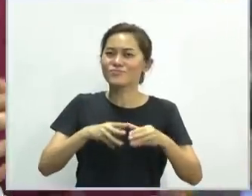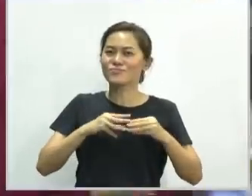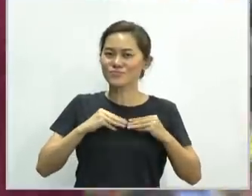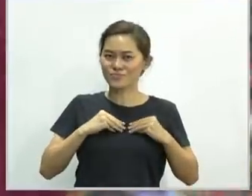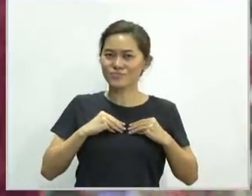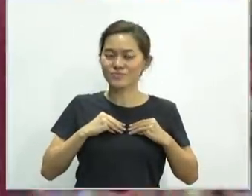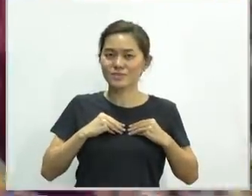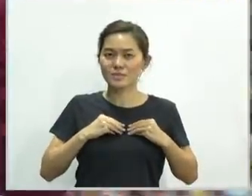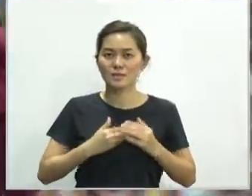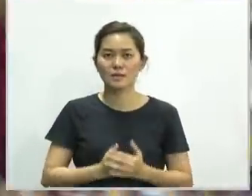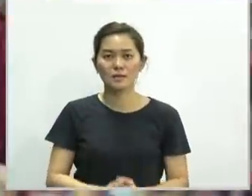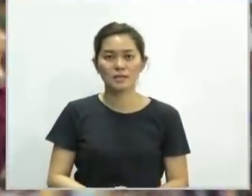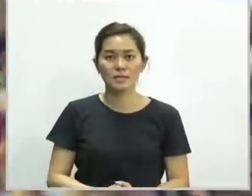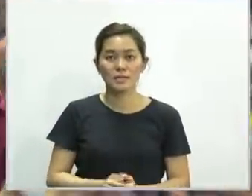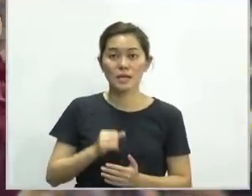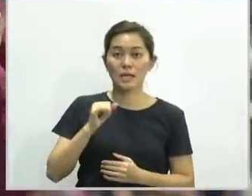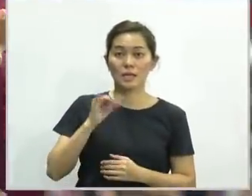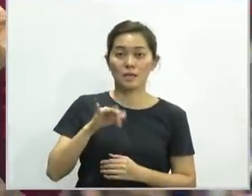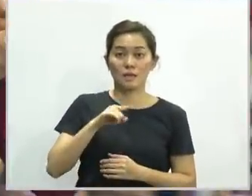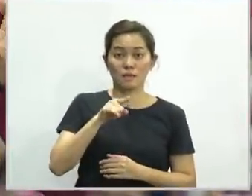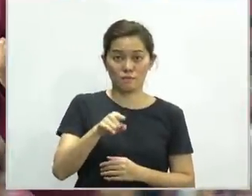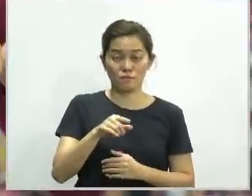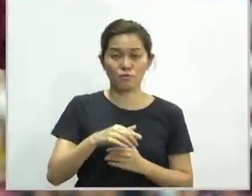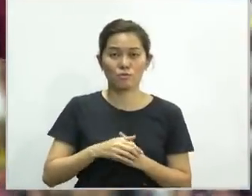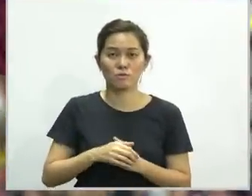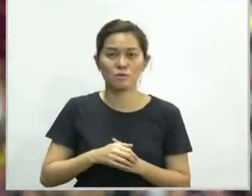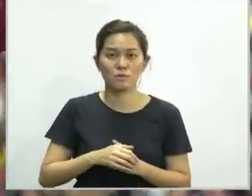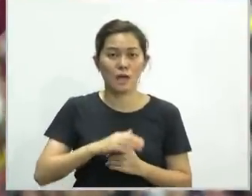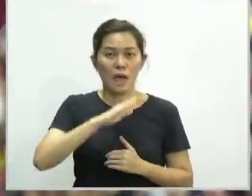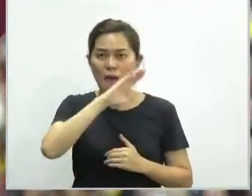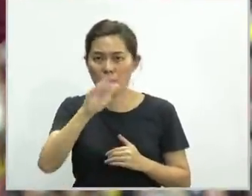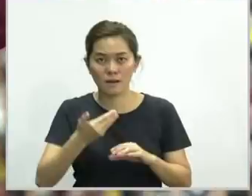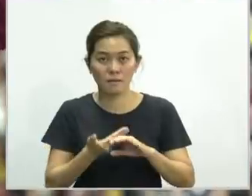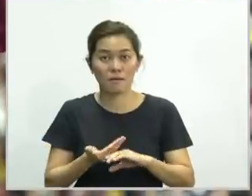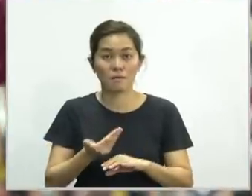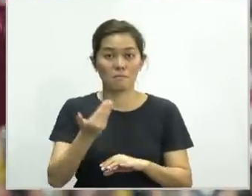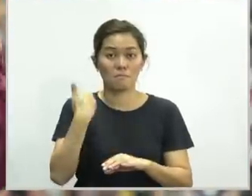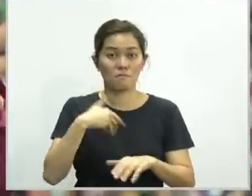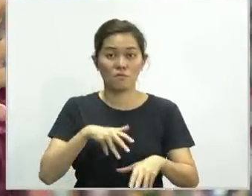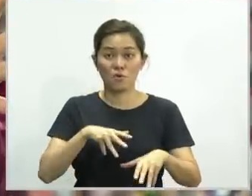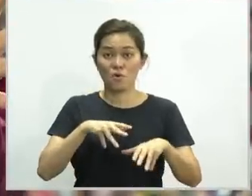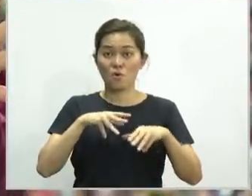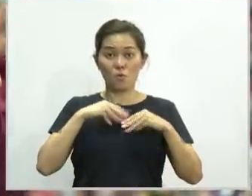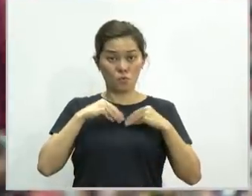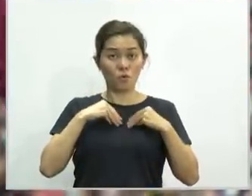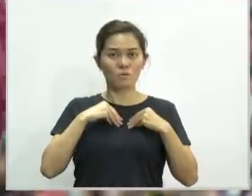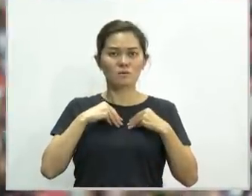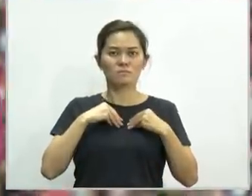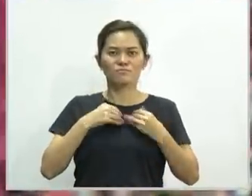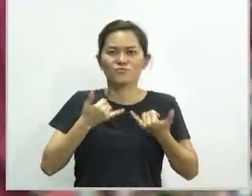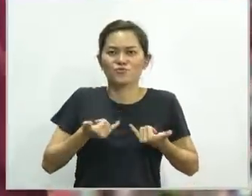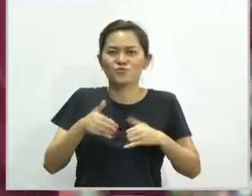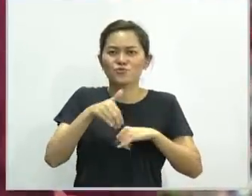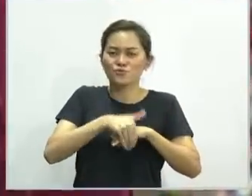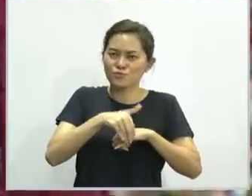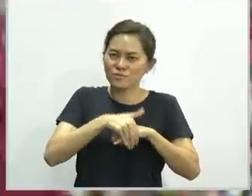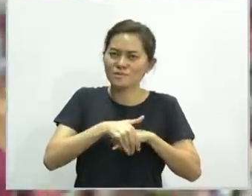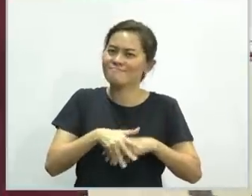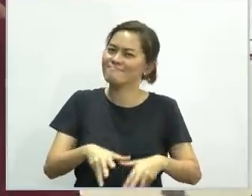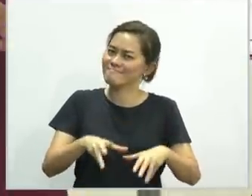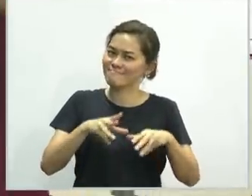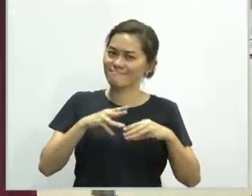Those of you that have never accepted it, accept it tonight. Whether you're in the